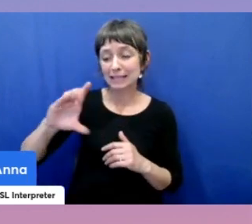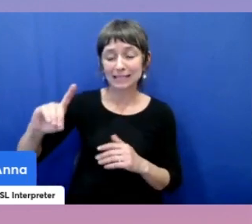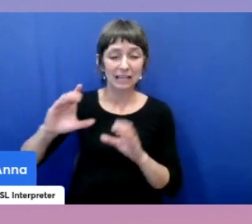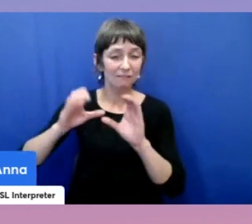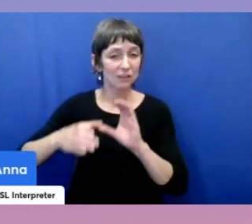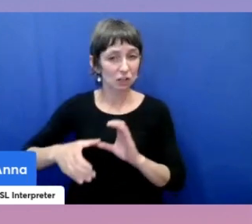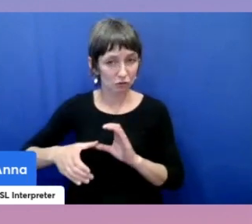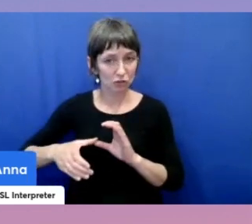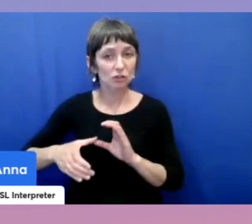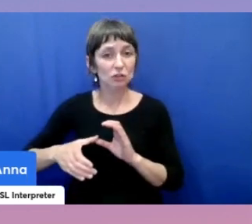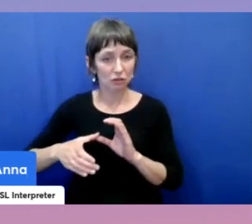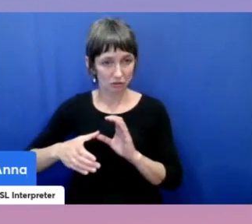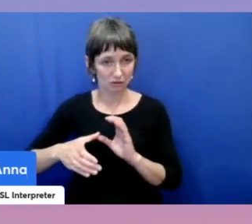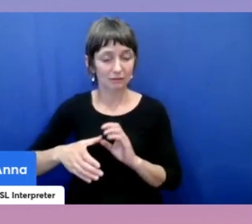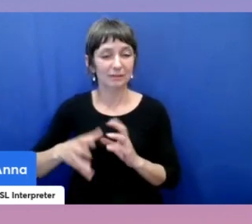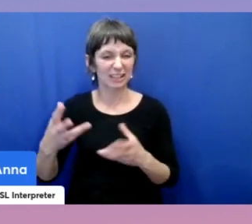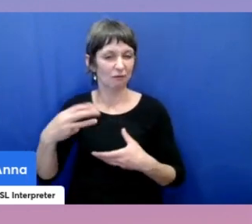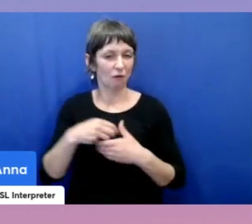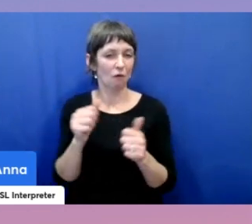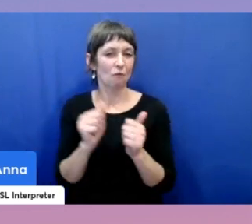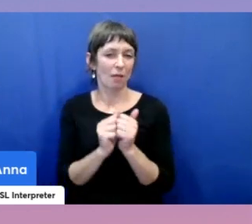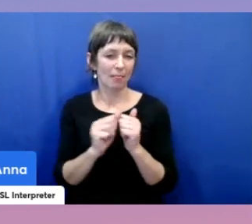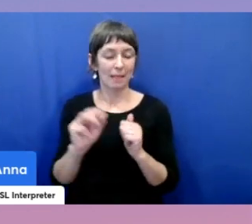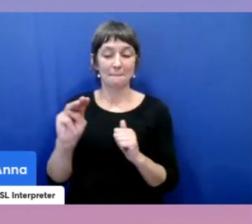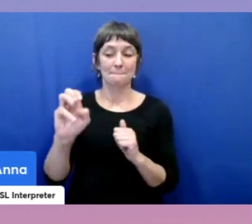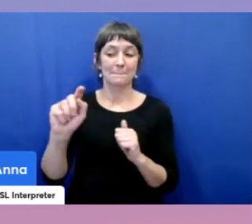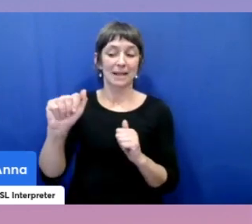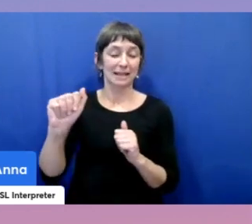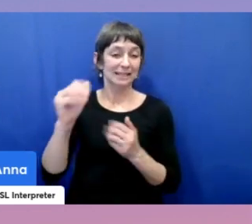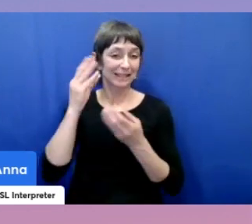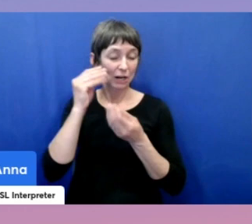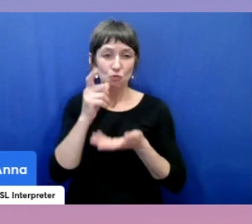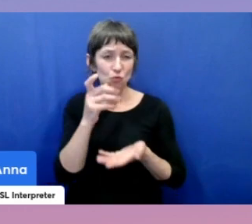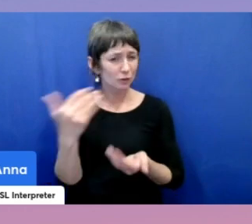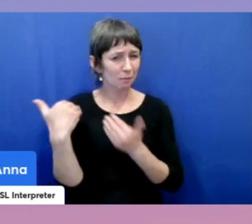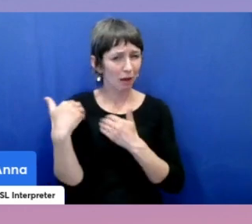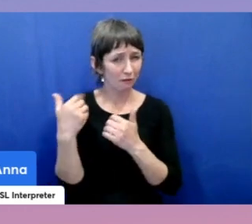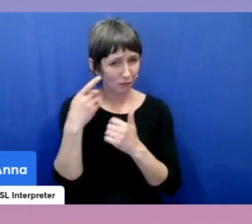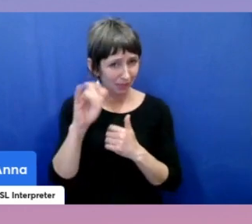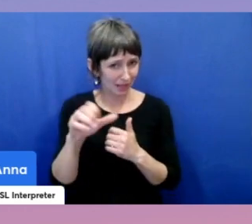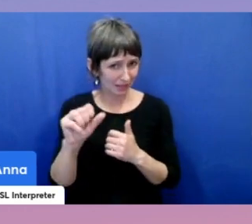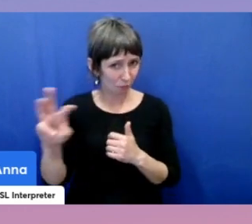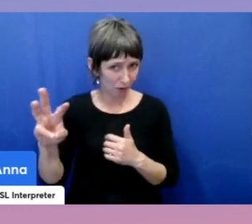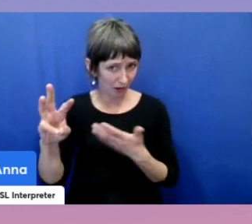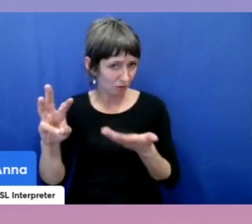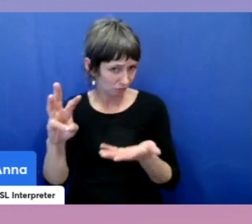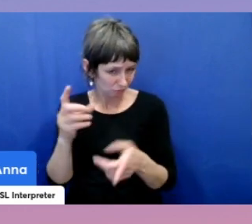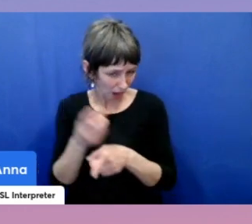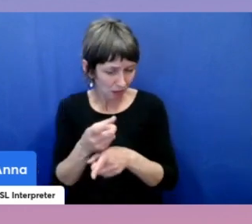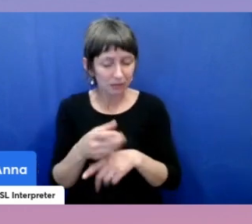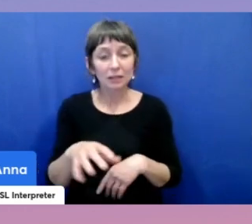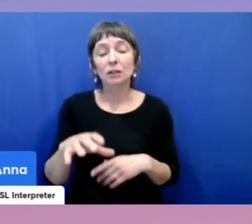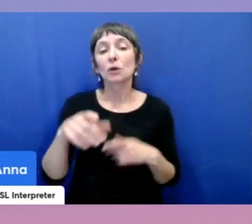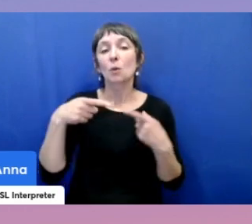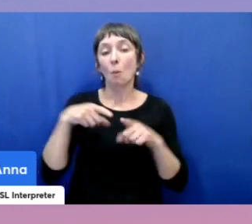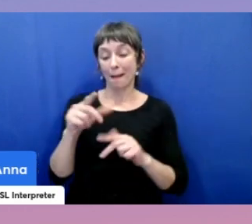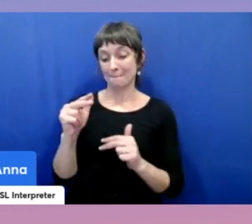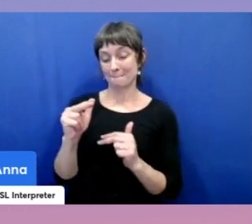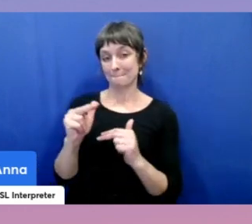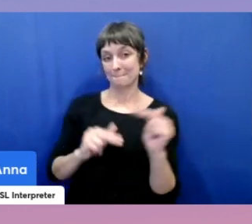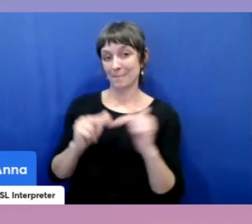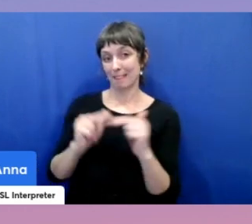that involved with metadata. Who is responsible with the software, right? While building